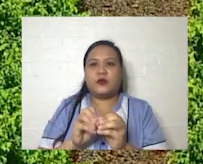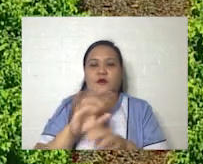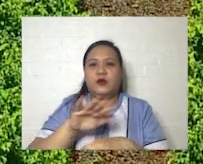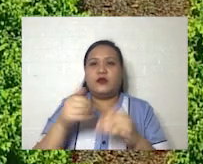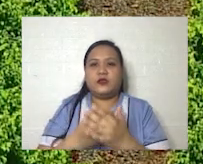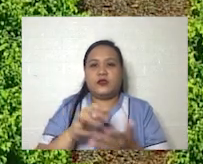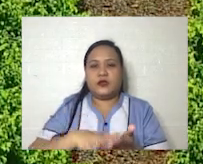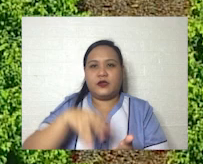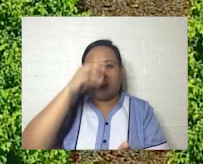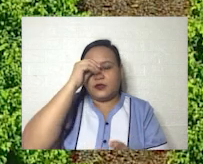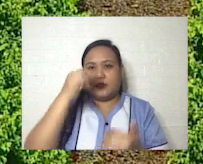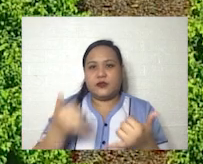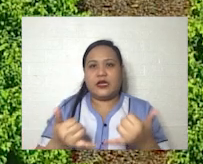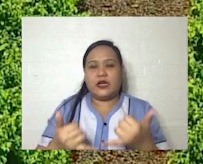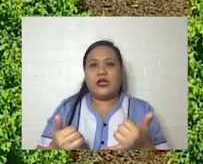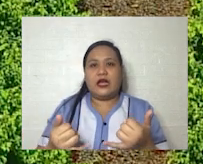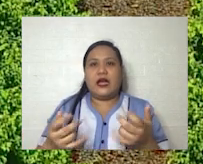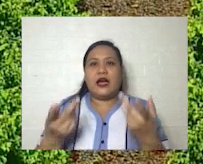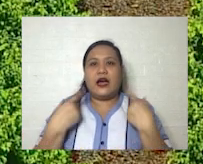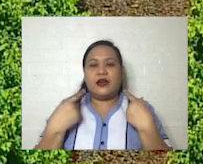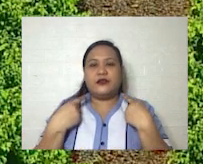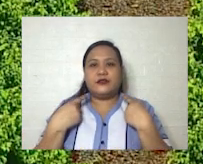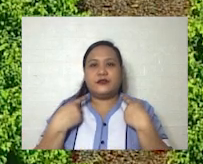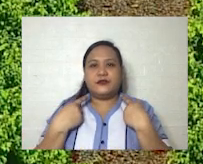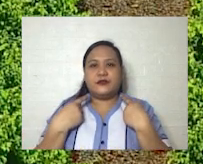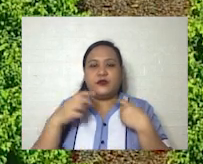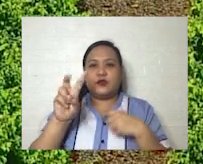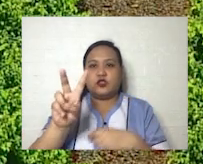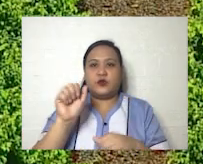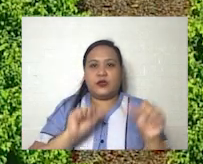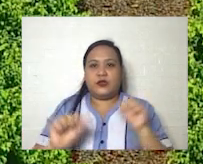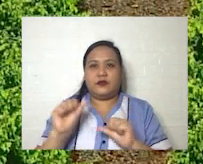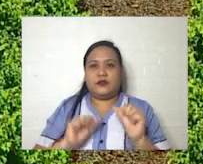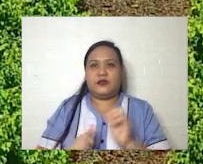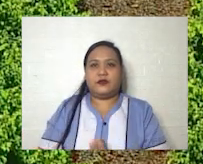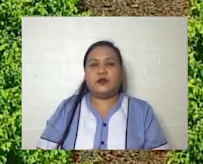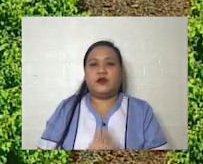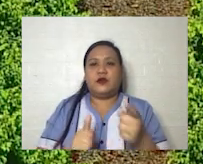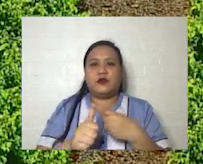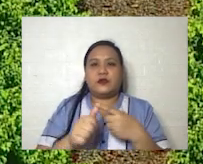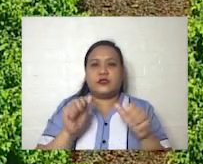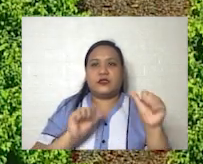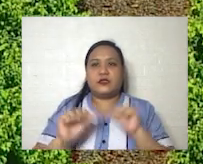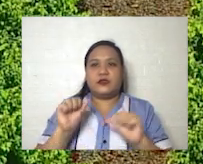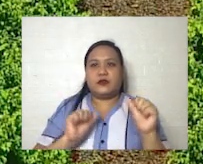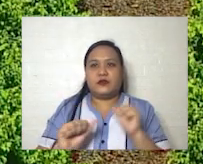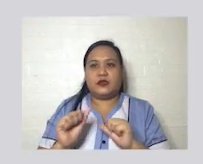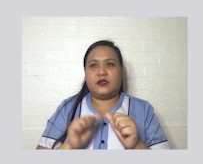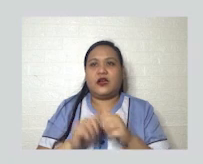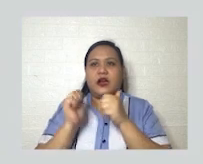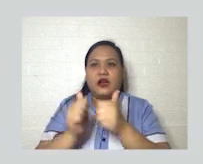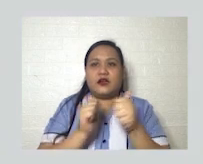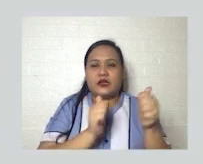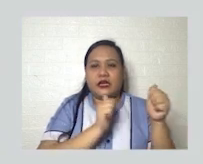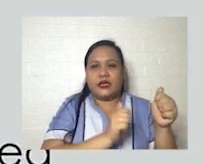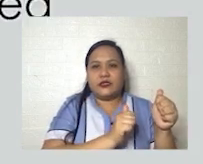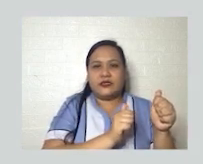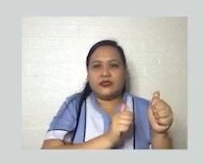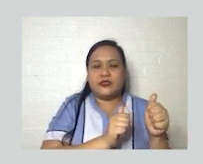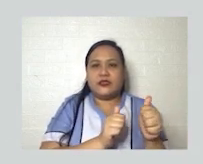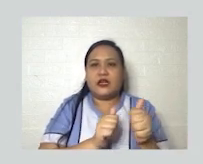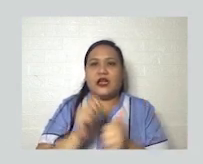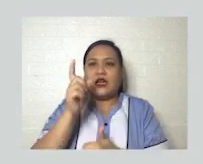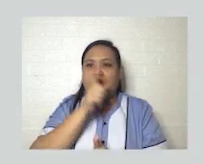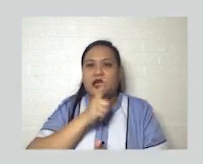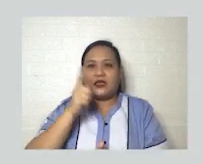Now, to sum up all the learnings today, let us have two activities. First activity,